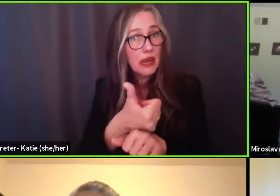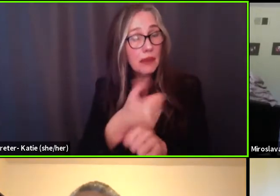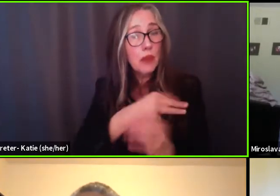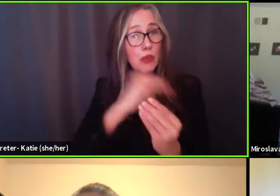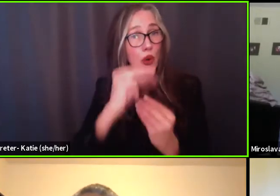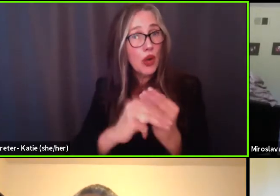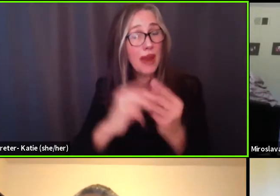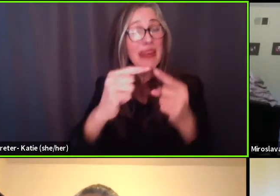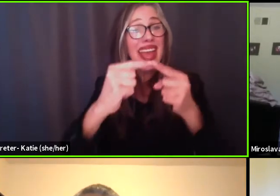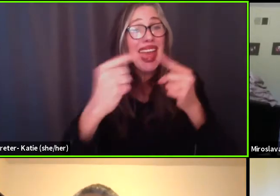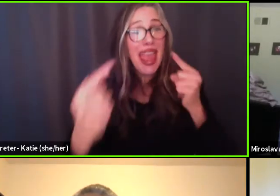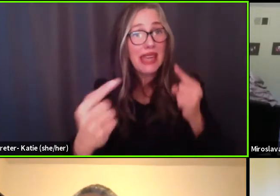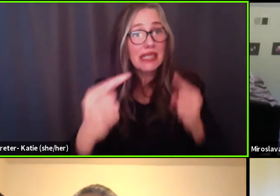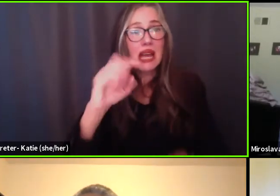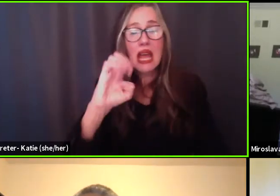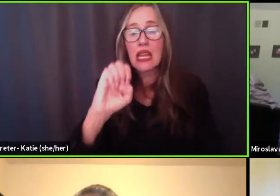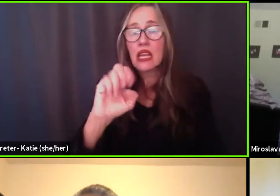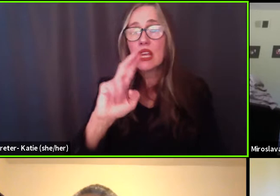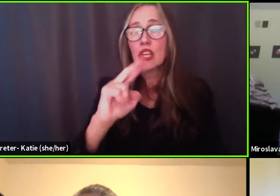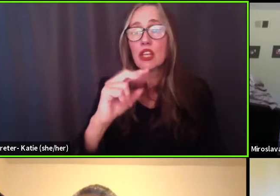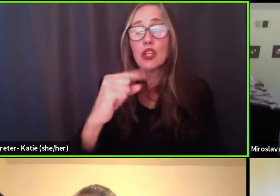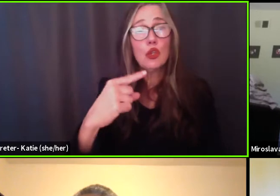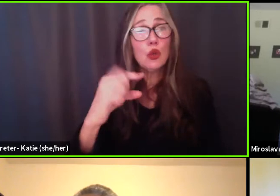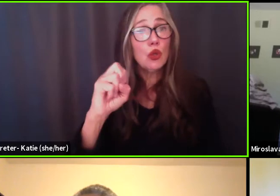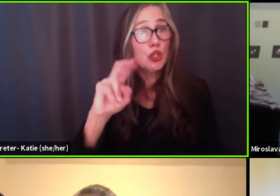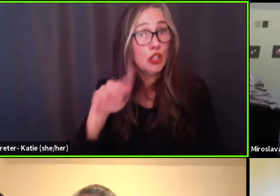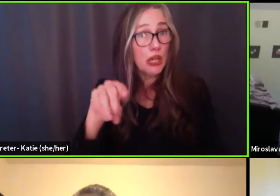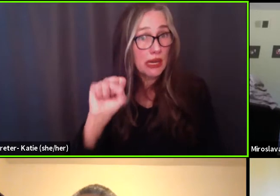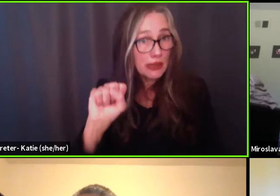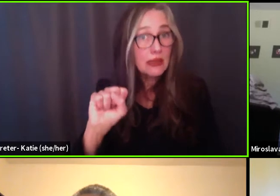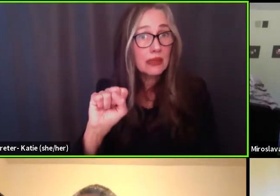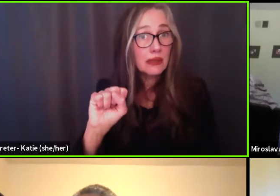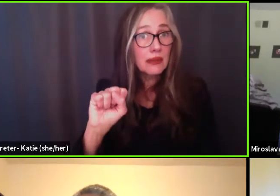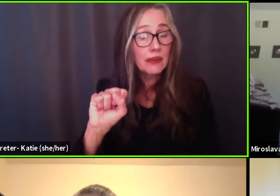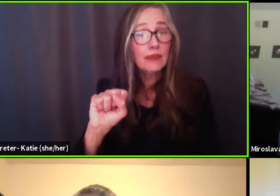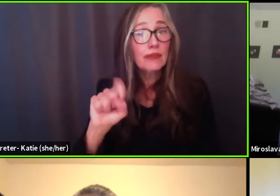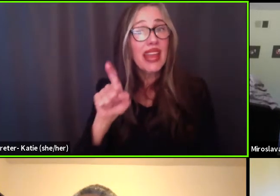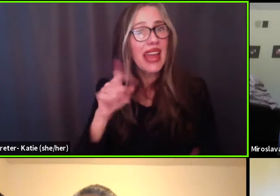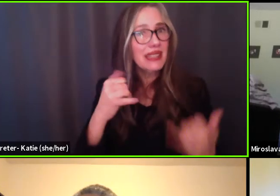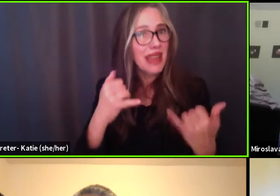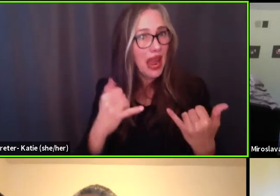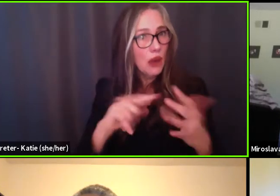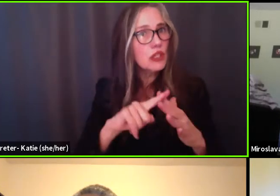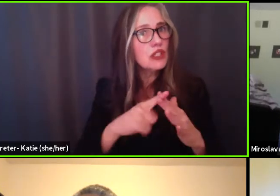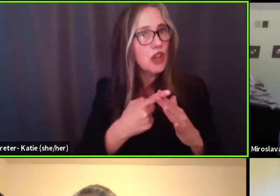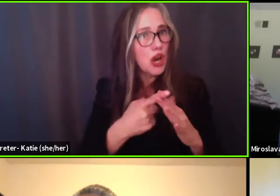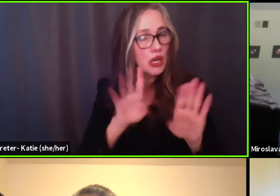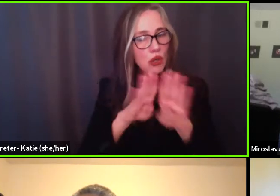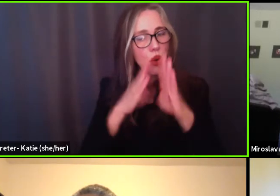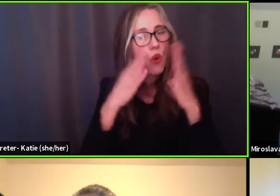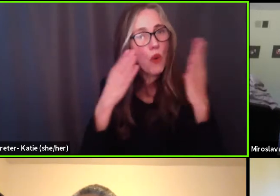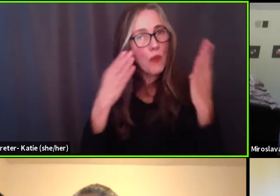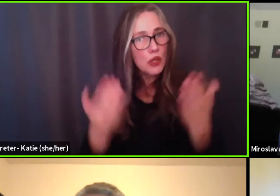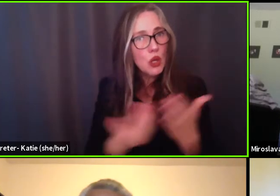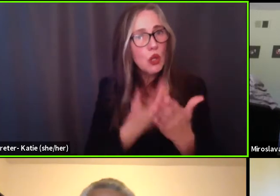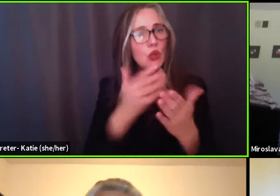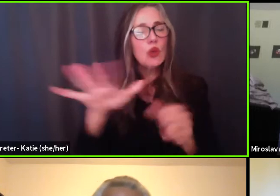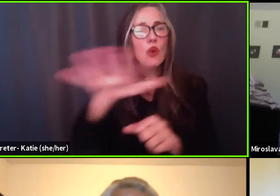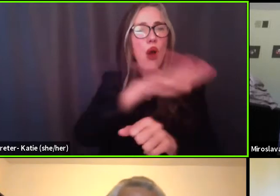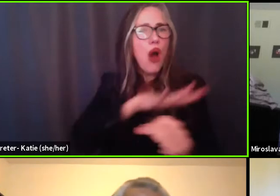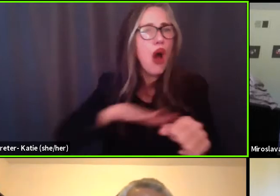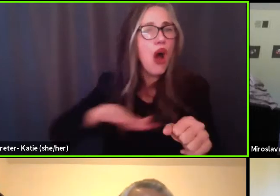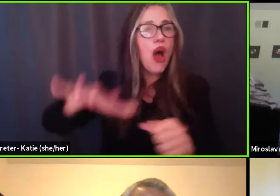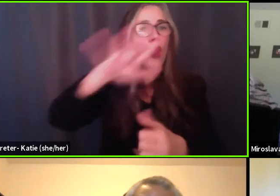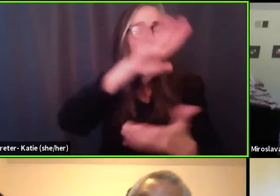um and so we're now in the process of of engaging in a conversation uh school-wide conversation